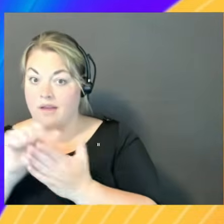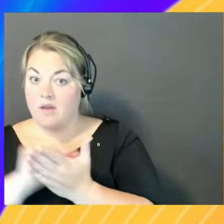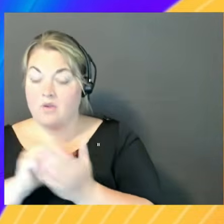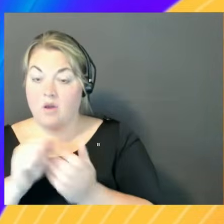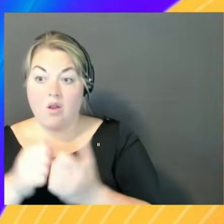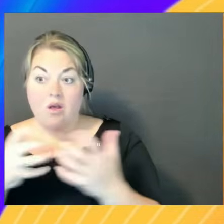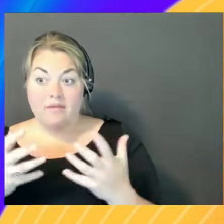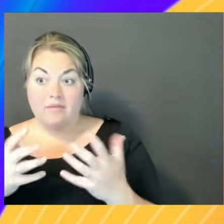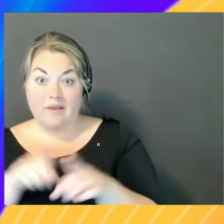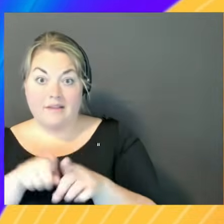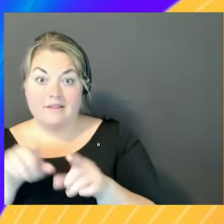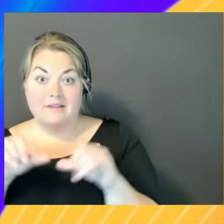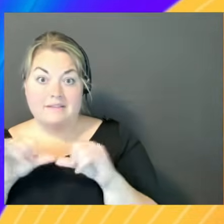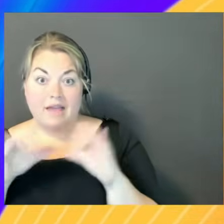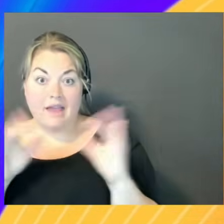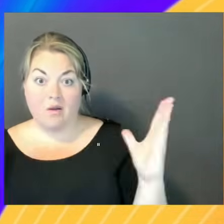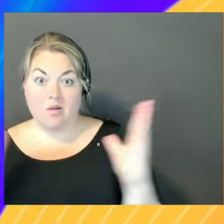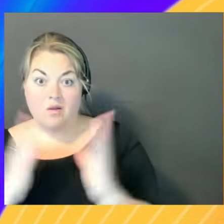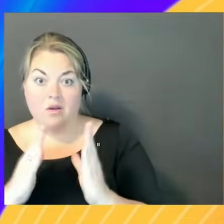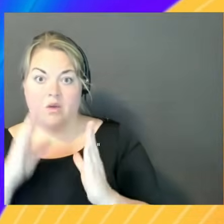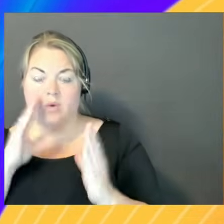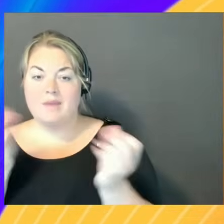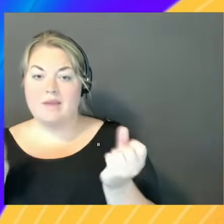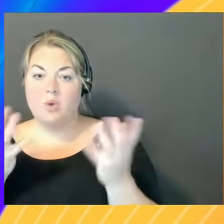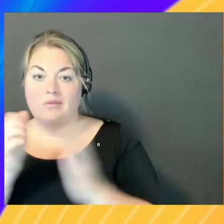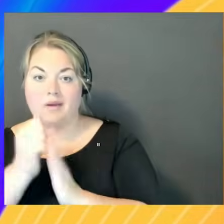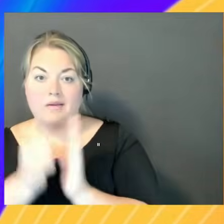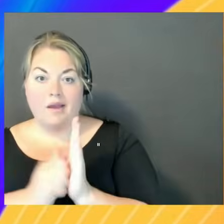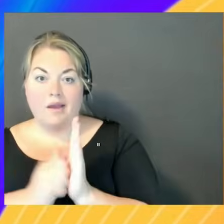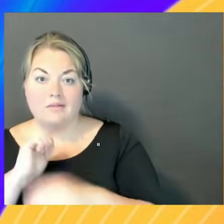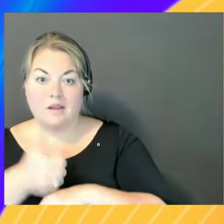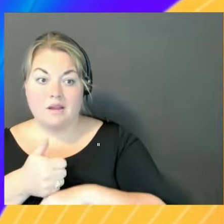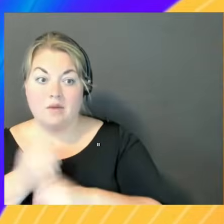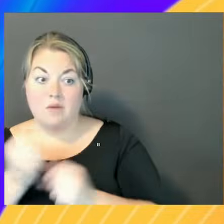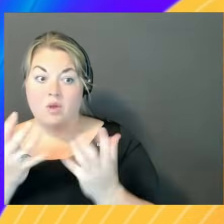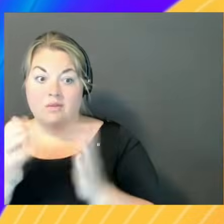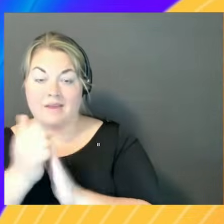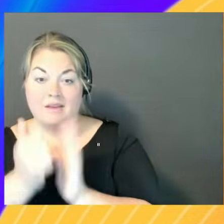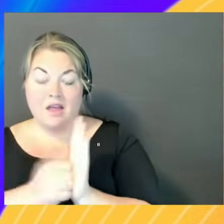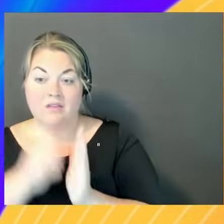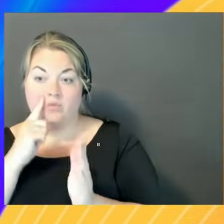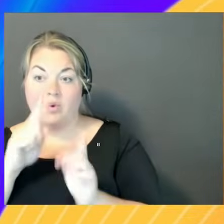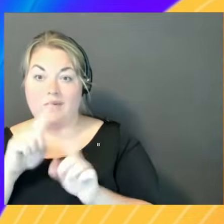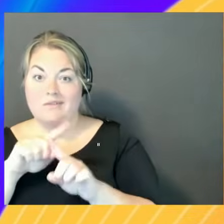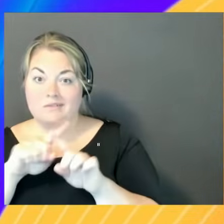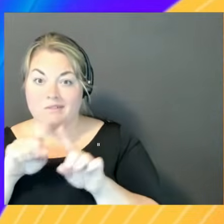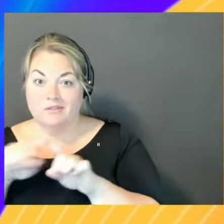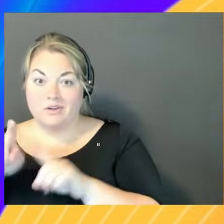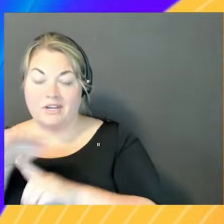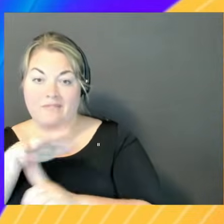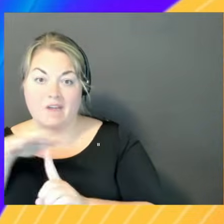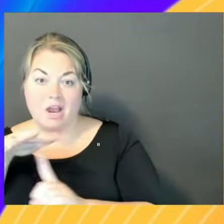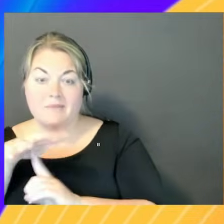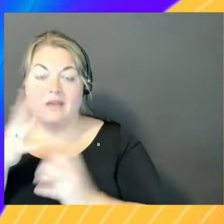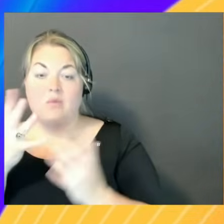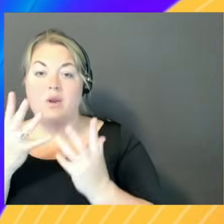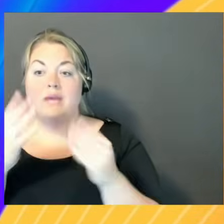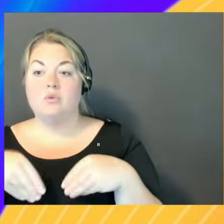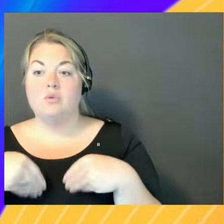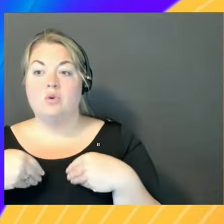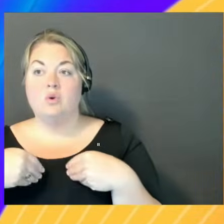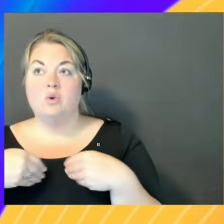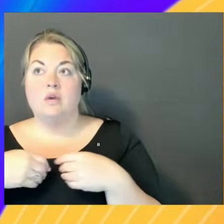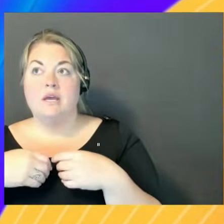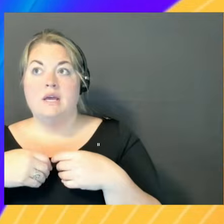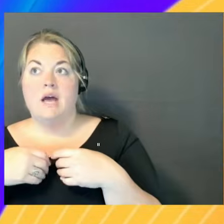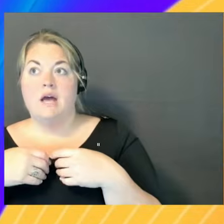to a multi-account setup. So they're using multiple accounts for different workloads, different environments, and they want to be able to provision accounts, and they want to be able